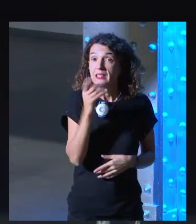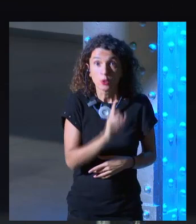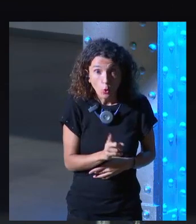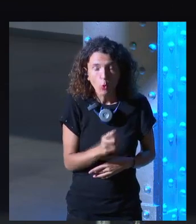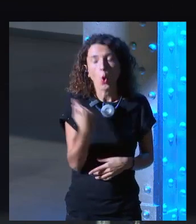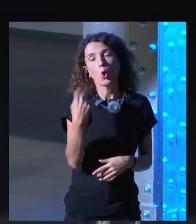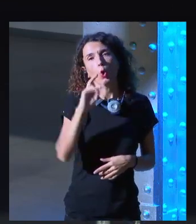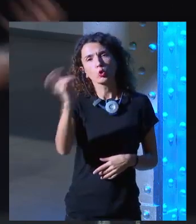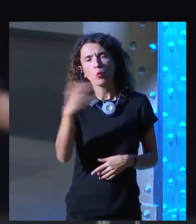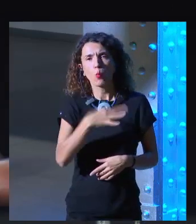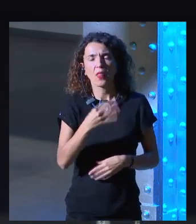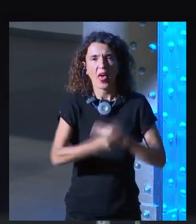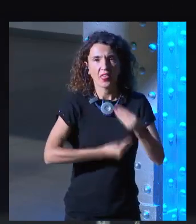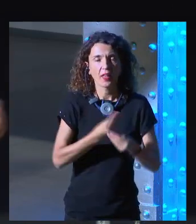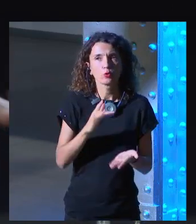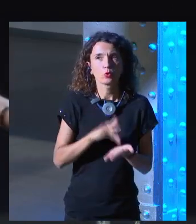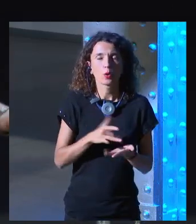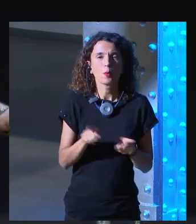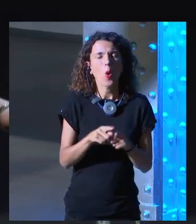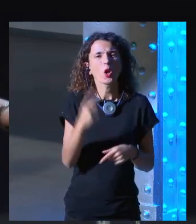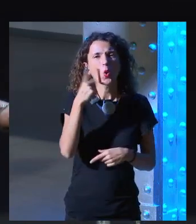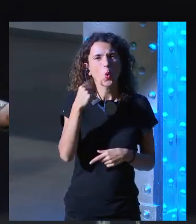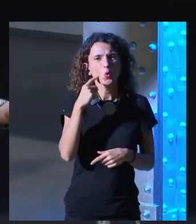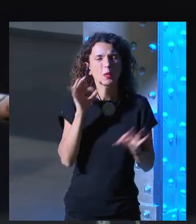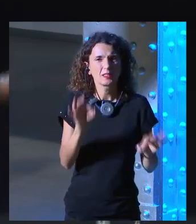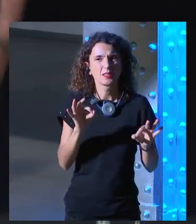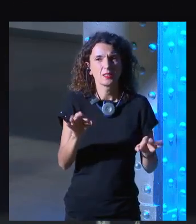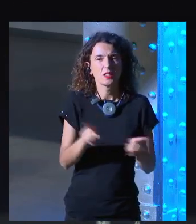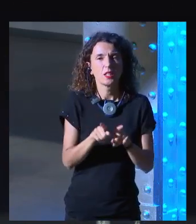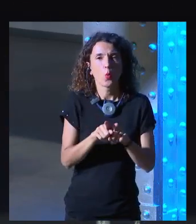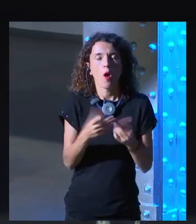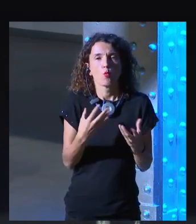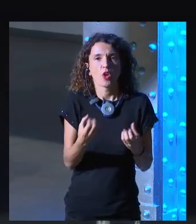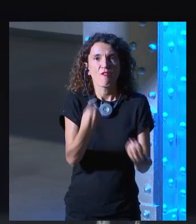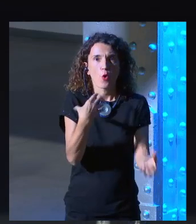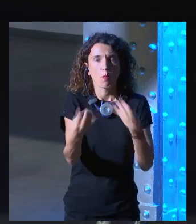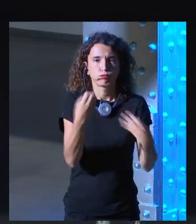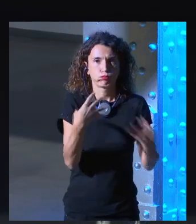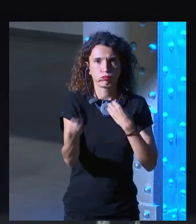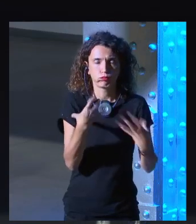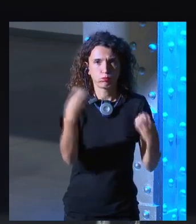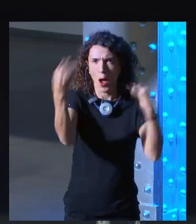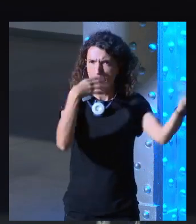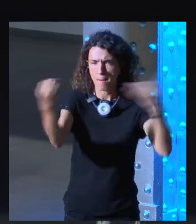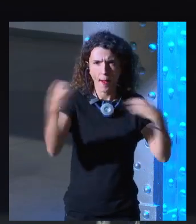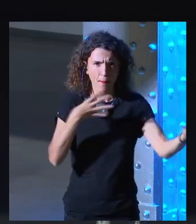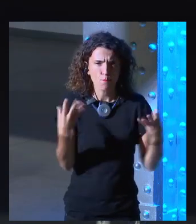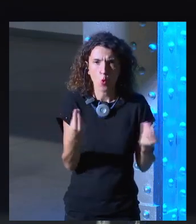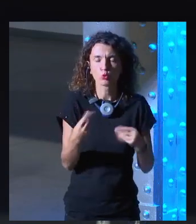used to taking in vast bombardments of information in our world. We're reading everything constantly, all of the